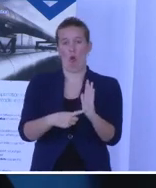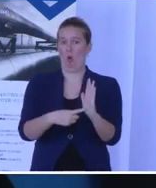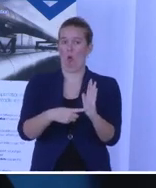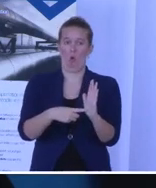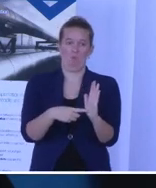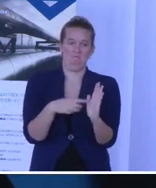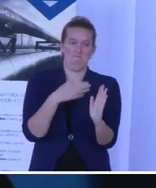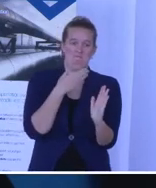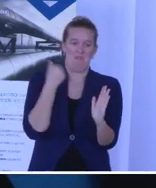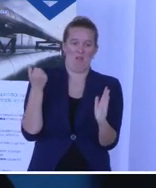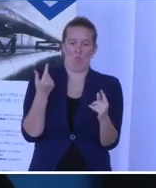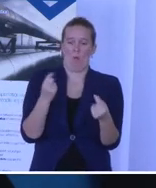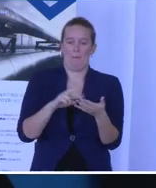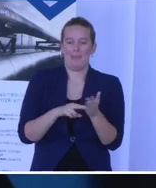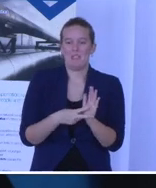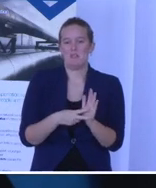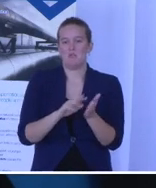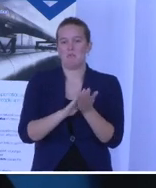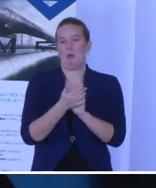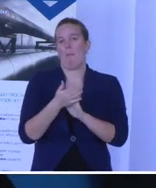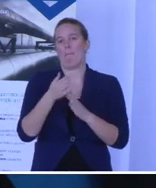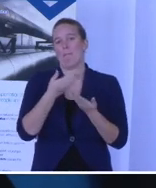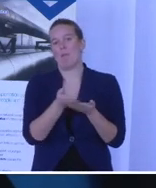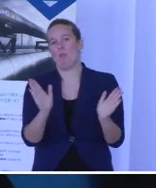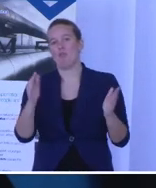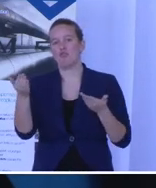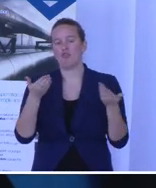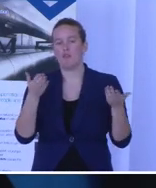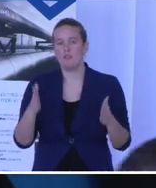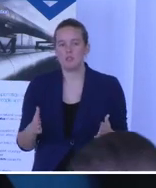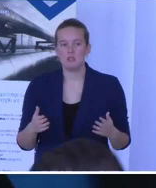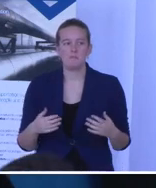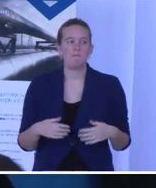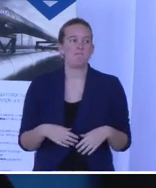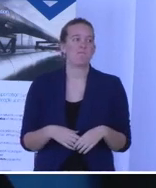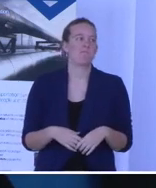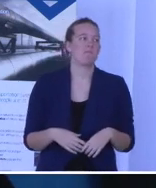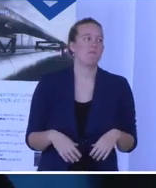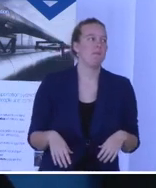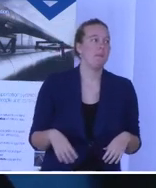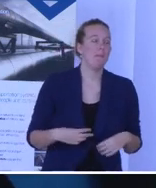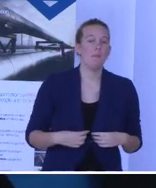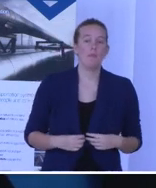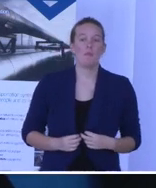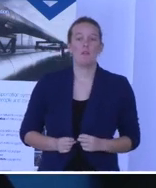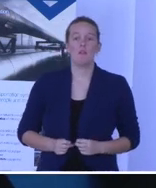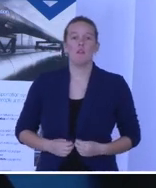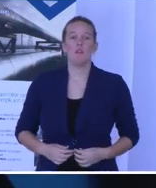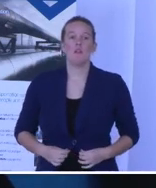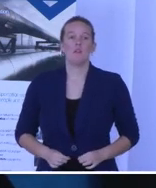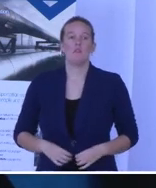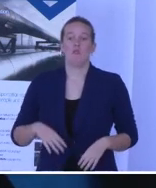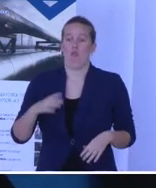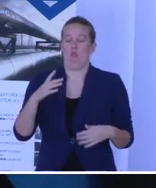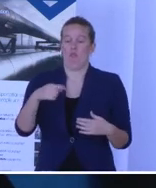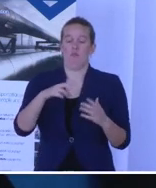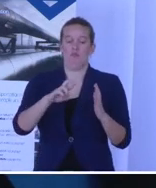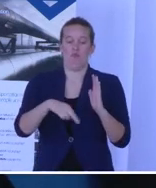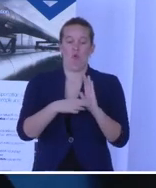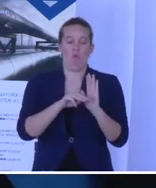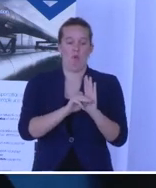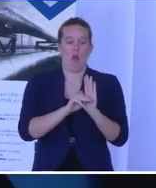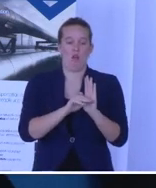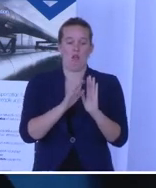public service. Michael Chertoff, for me, was a role model well before the creation of